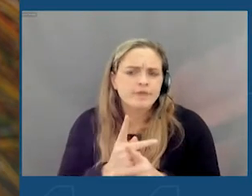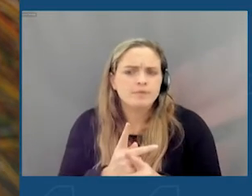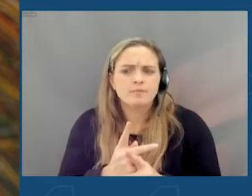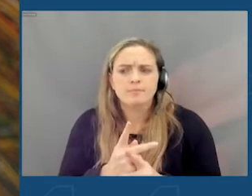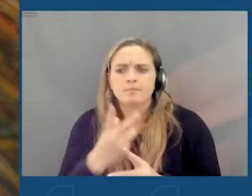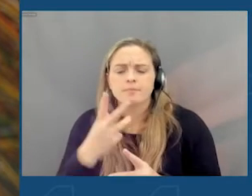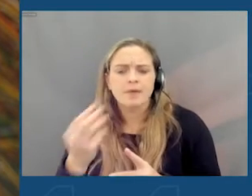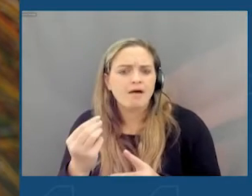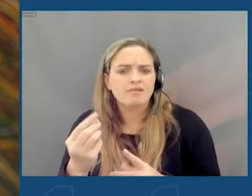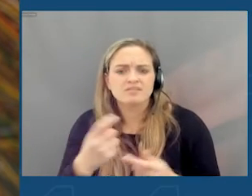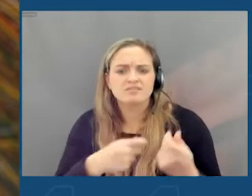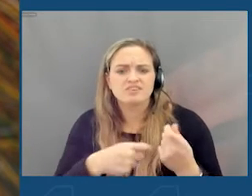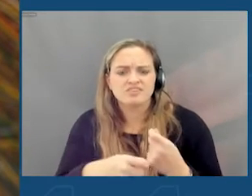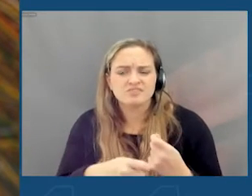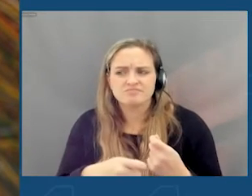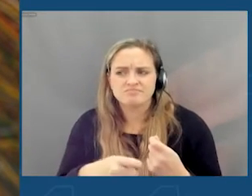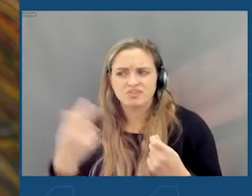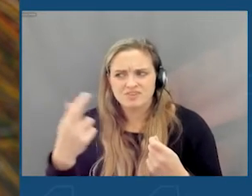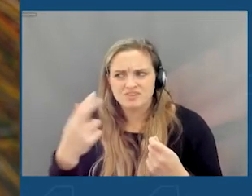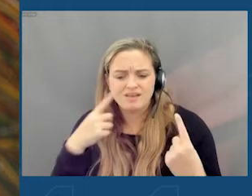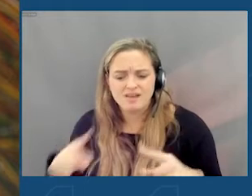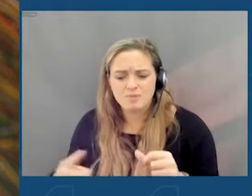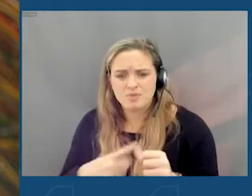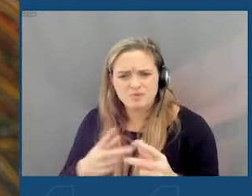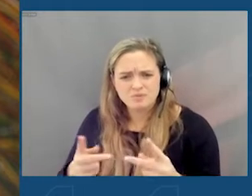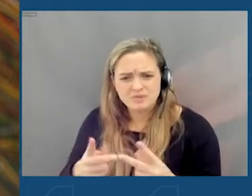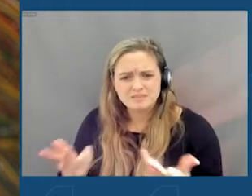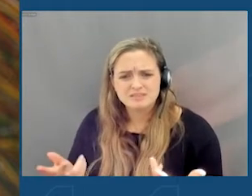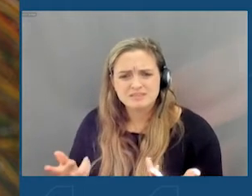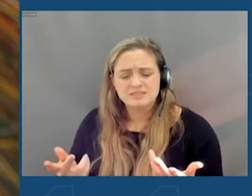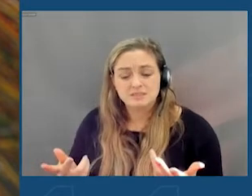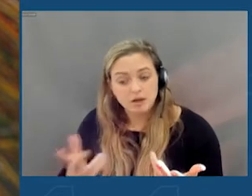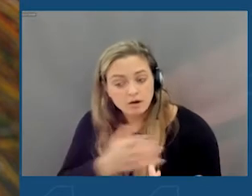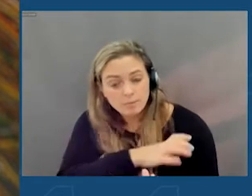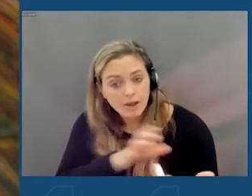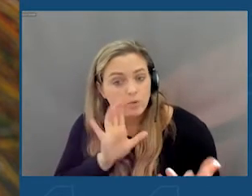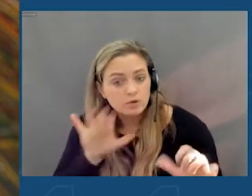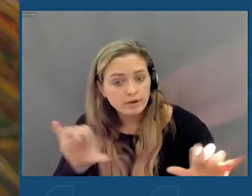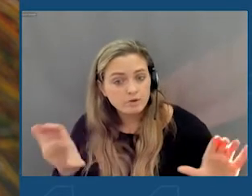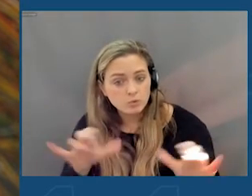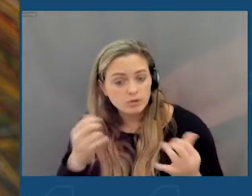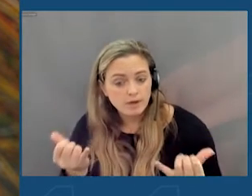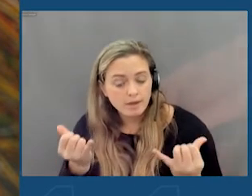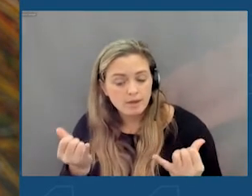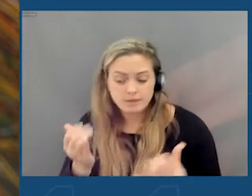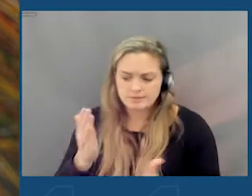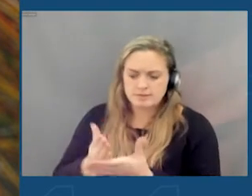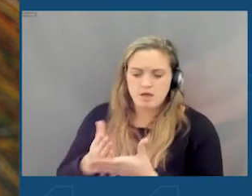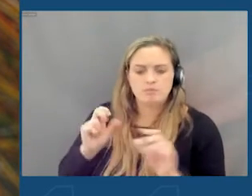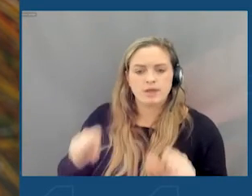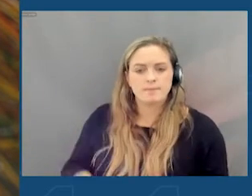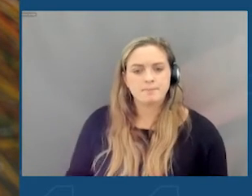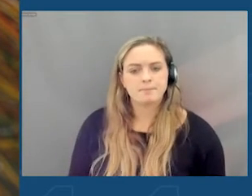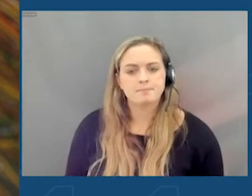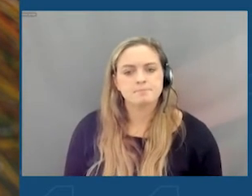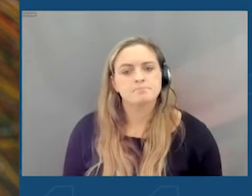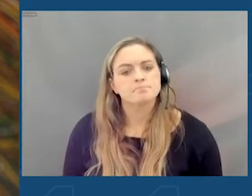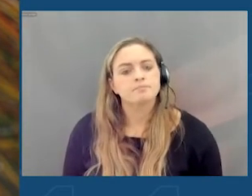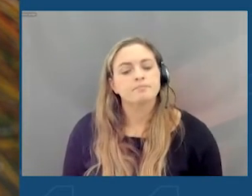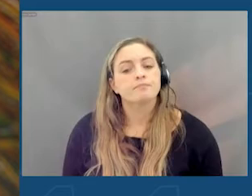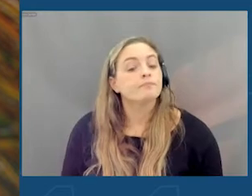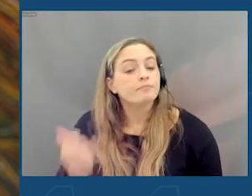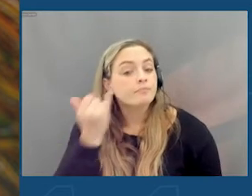which led them to this place in the first. That's what we have the power to do here today. And as we know, if people end up